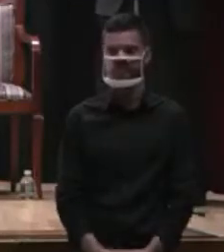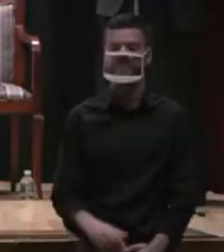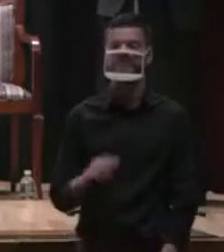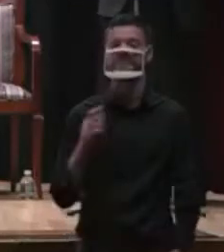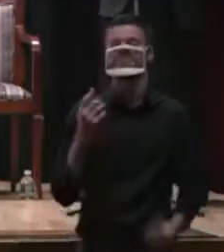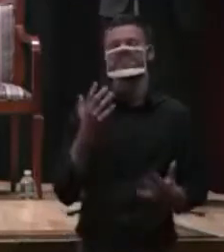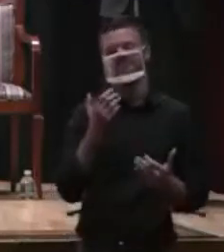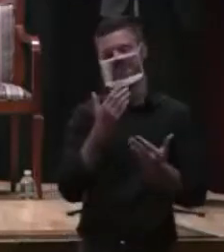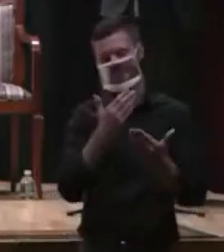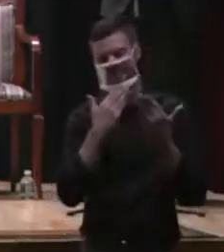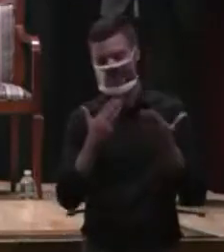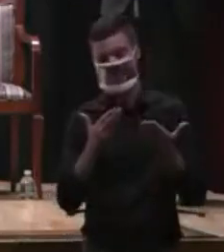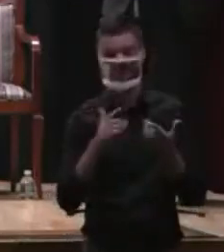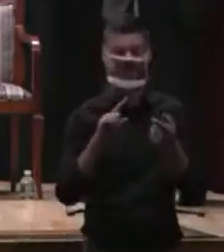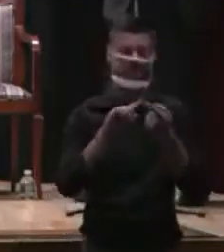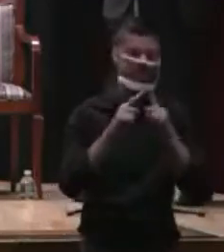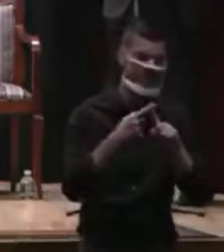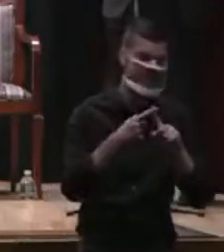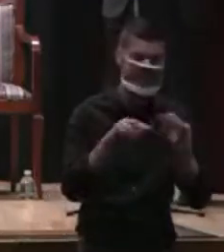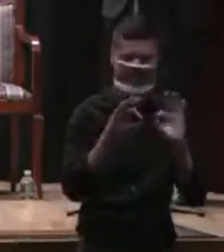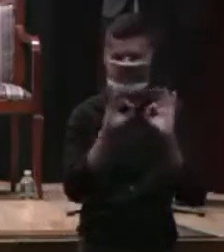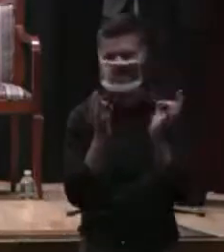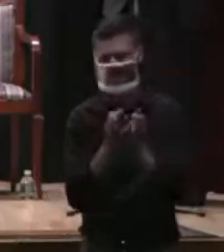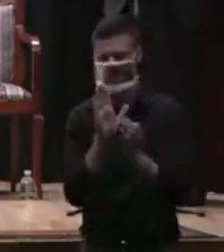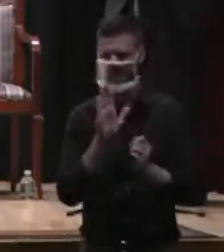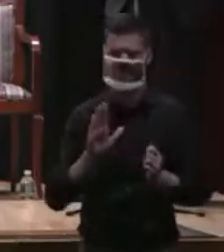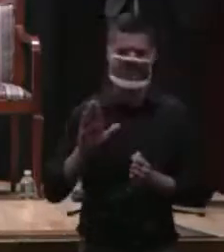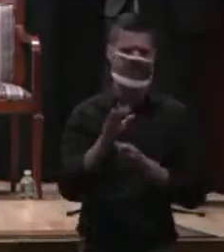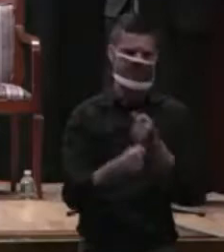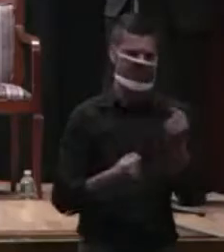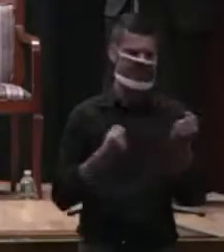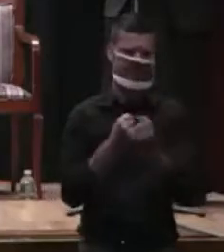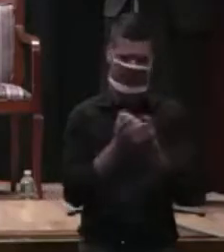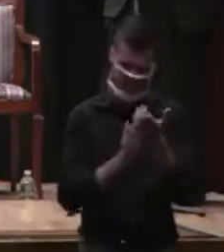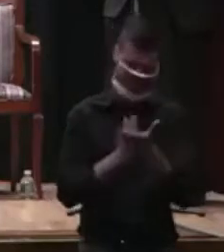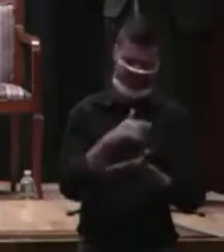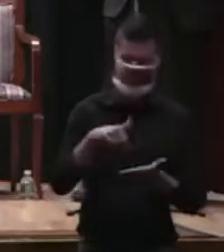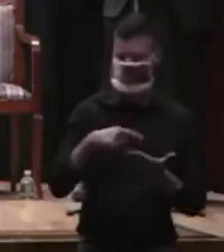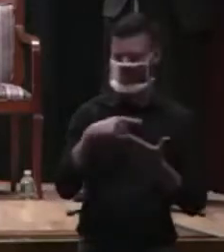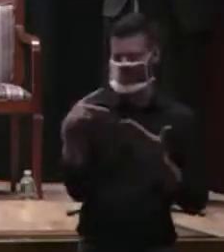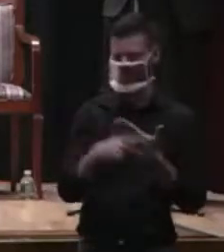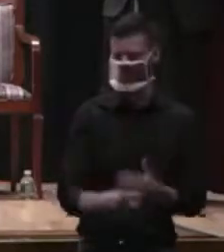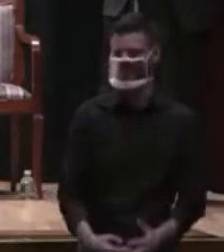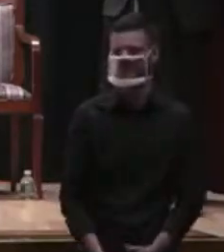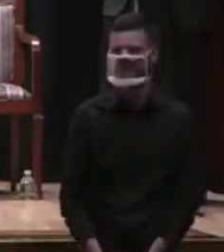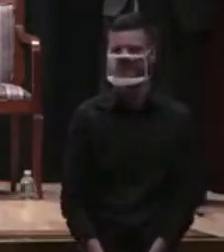Mackenzie would like to thank her friends and family for their support throughout the program.